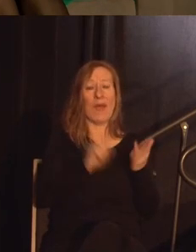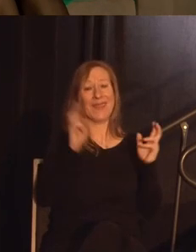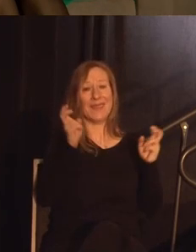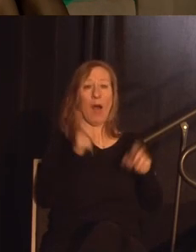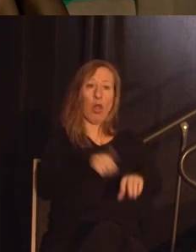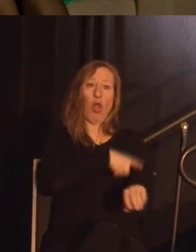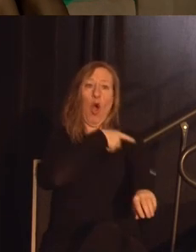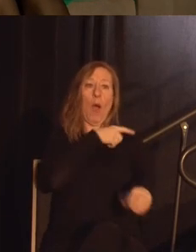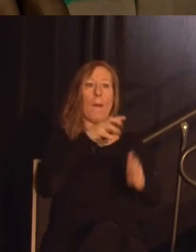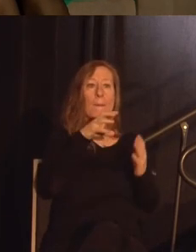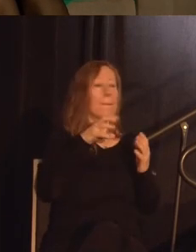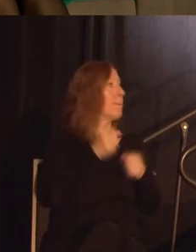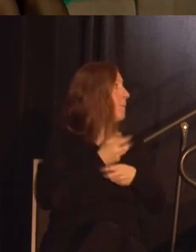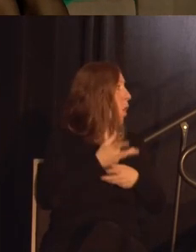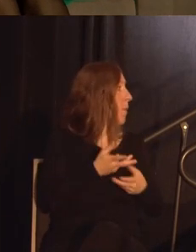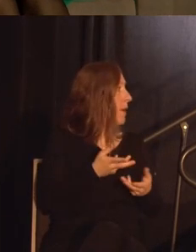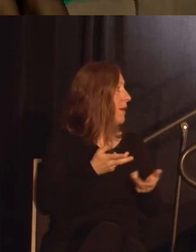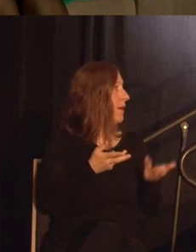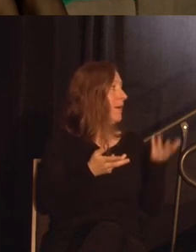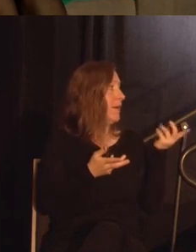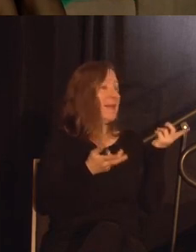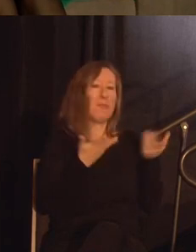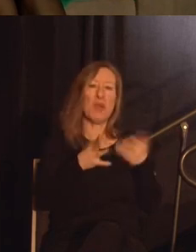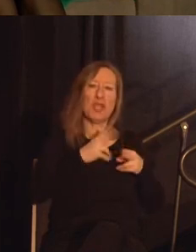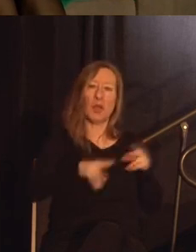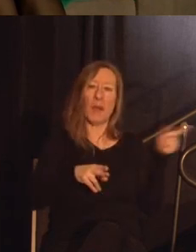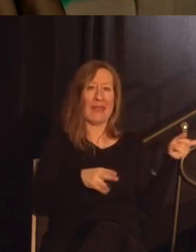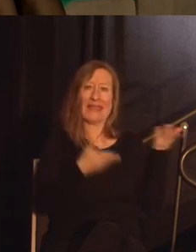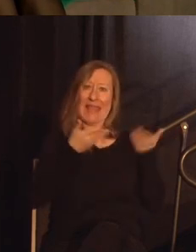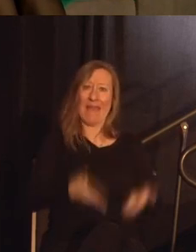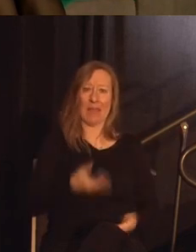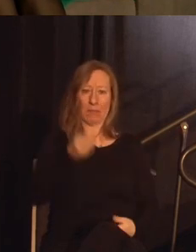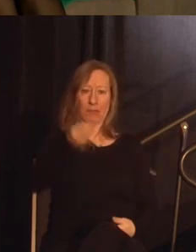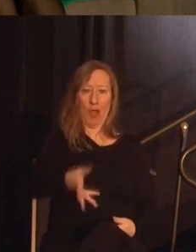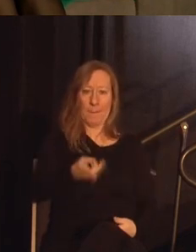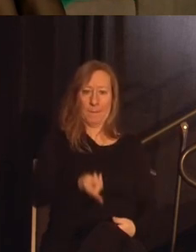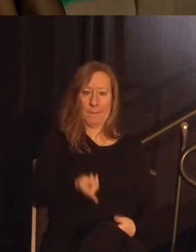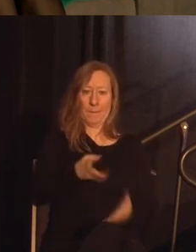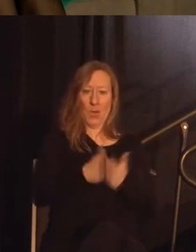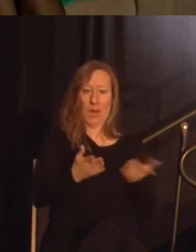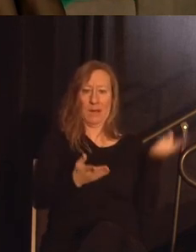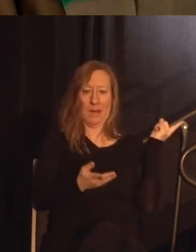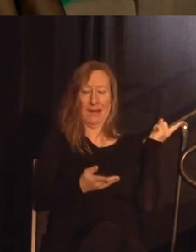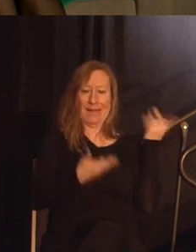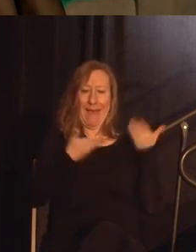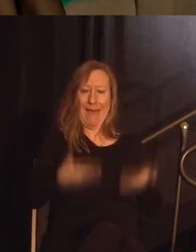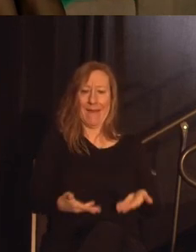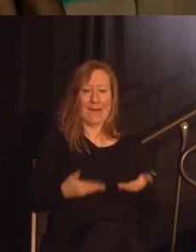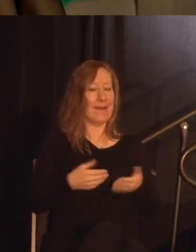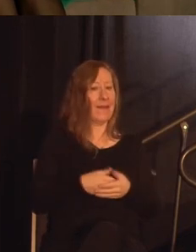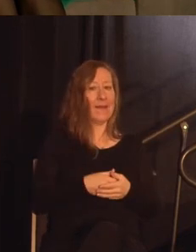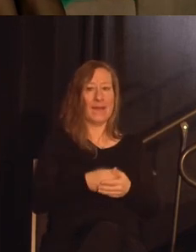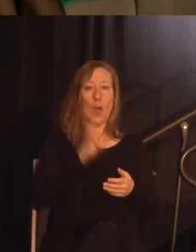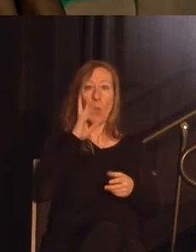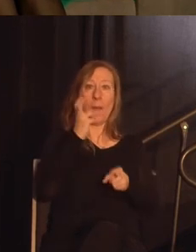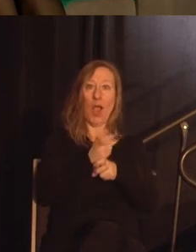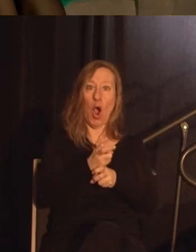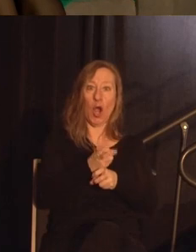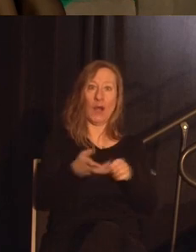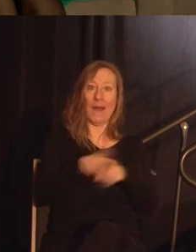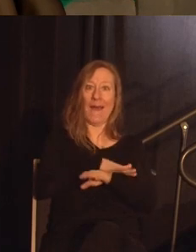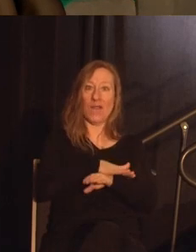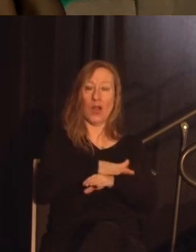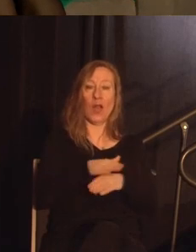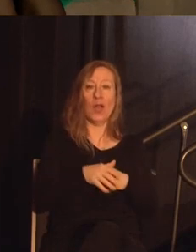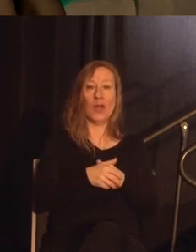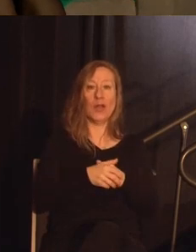is like heavy, you know, like look at this thing. And it's gonna come, it's gonna be hardcover, so it can like, it